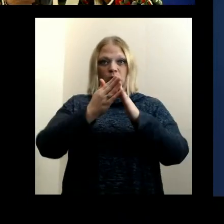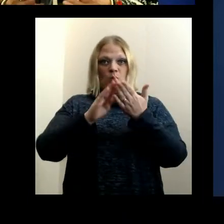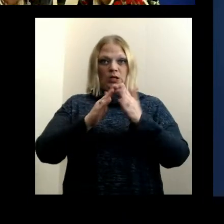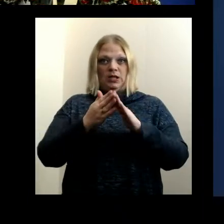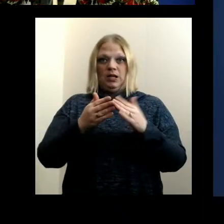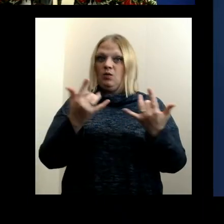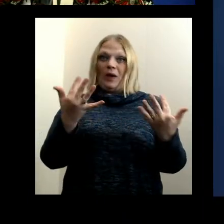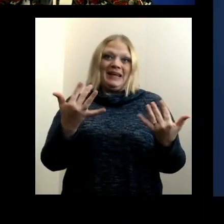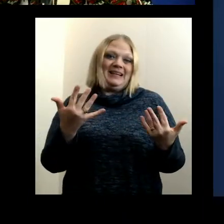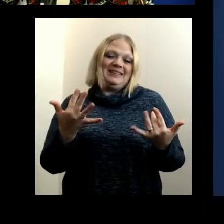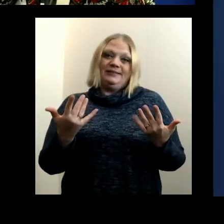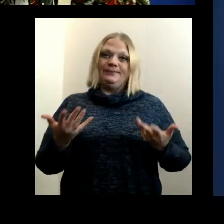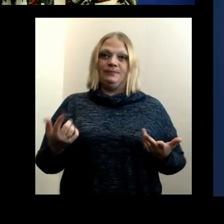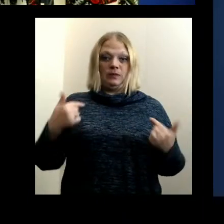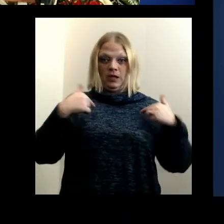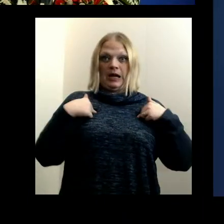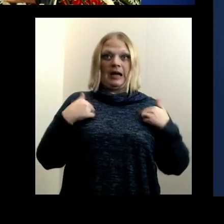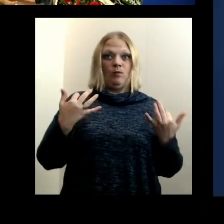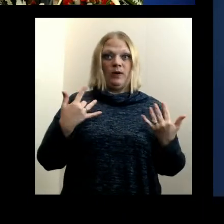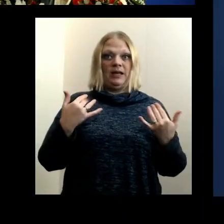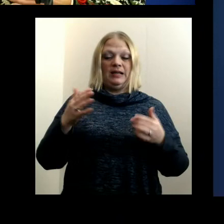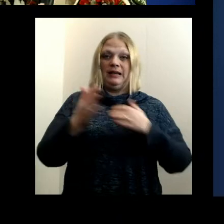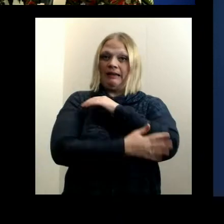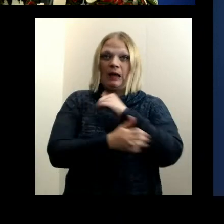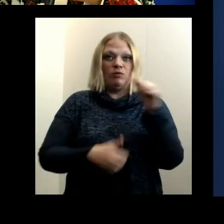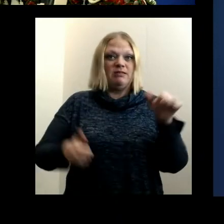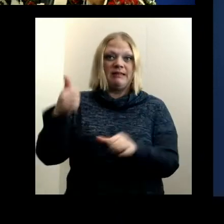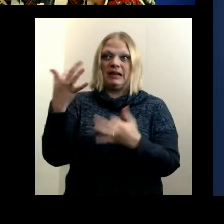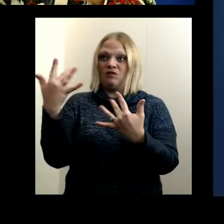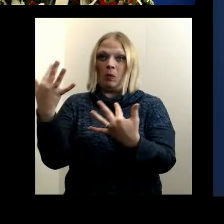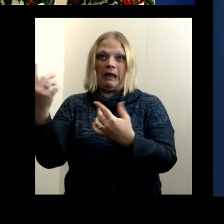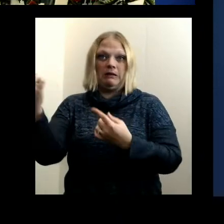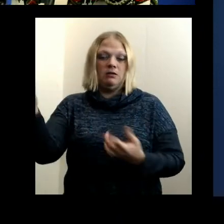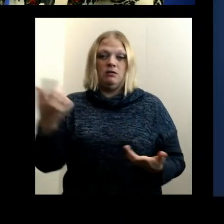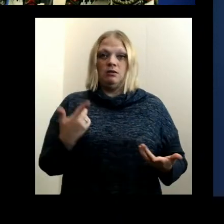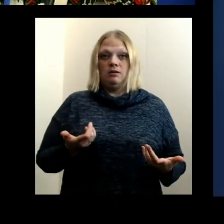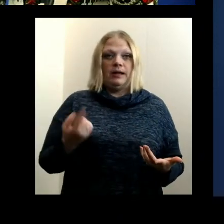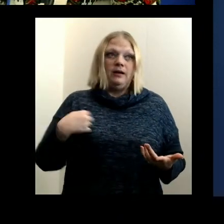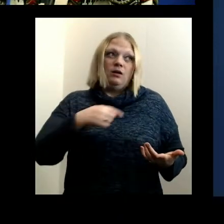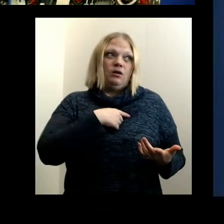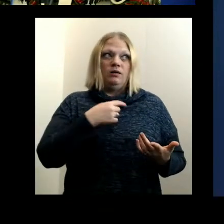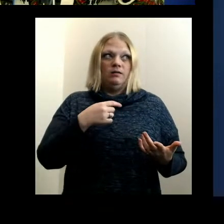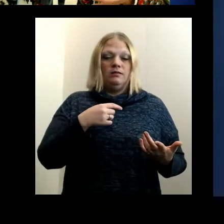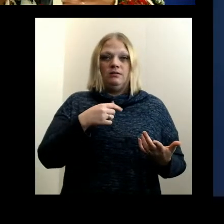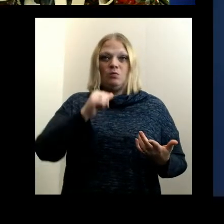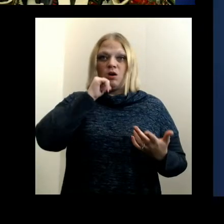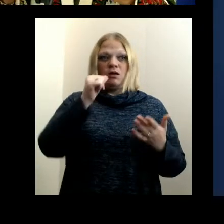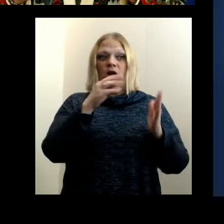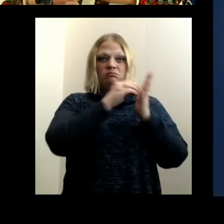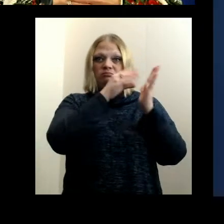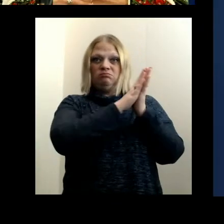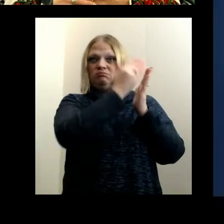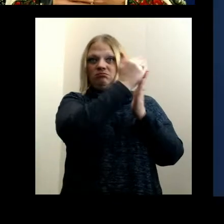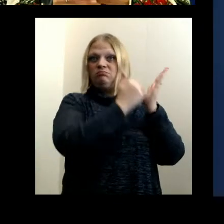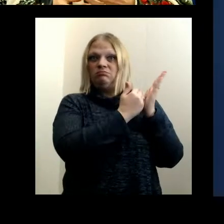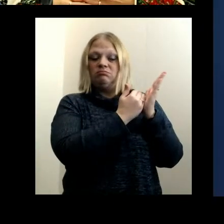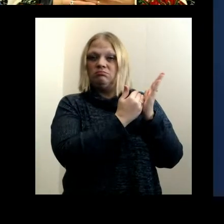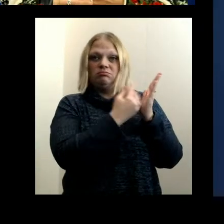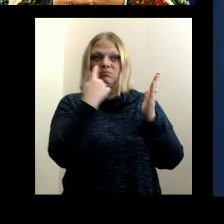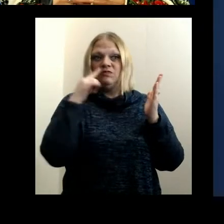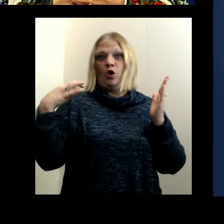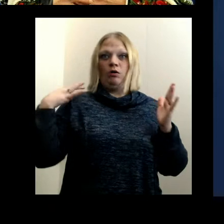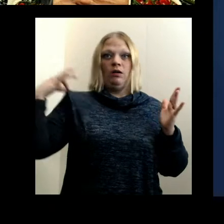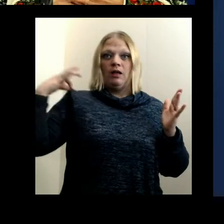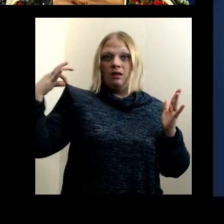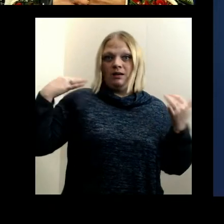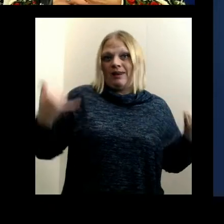be waiting. I mean, I'm waiting. Our county executive's waiting. We haven't been listed on a eligible